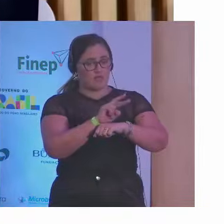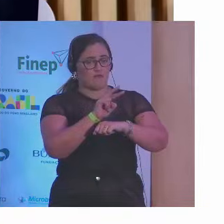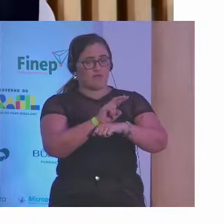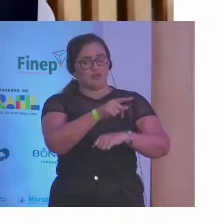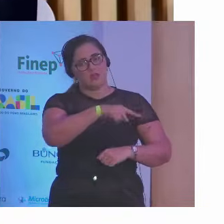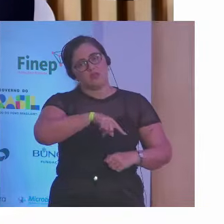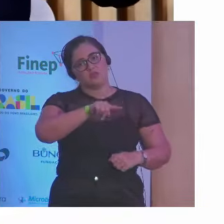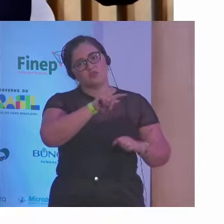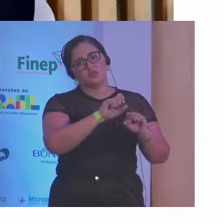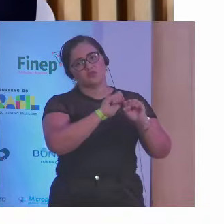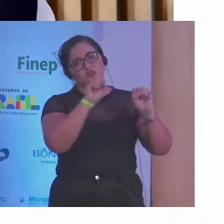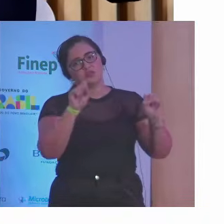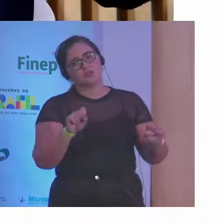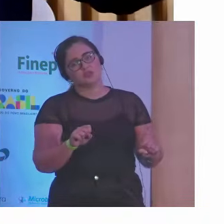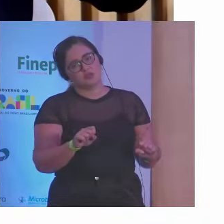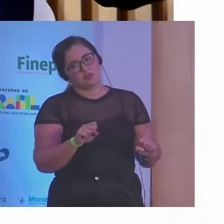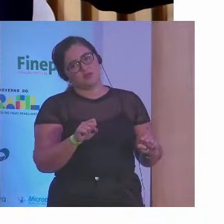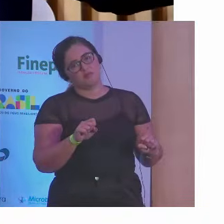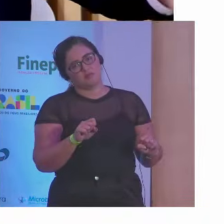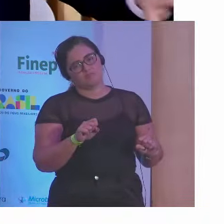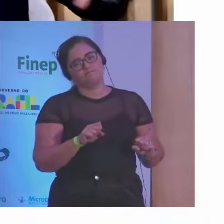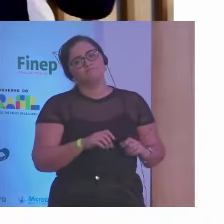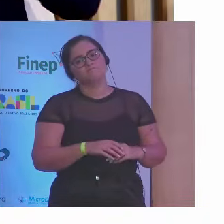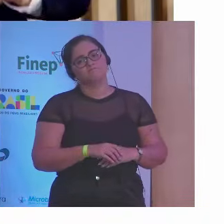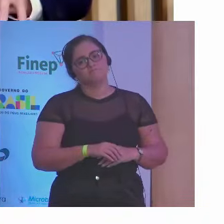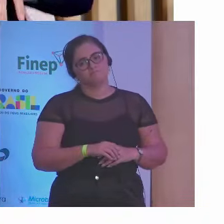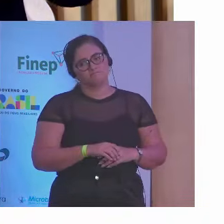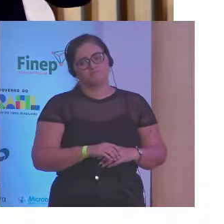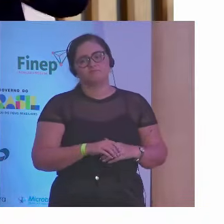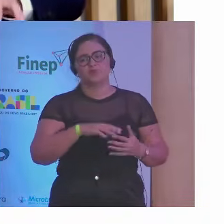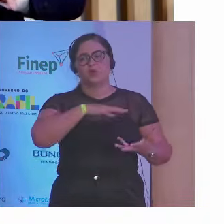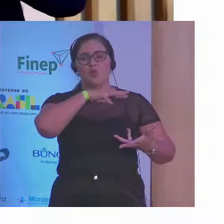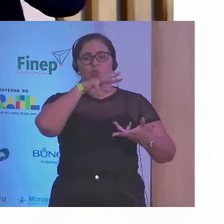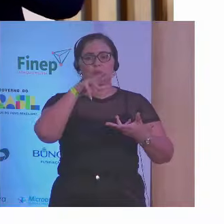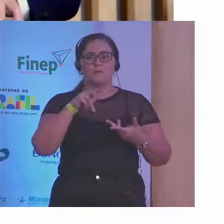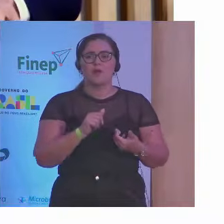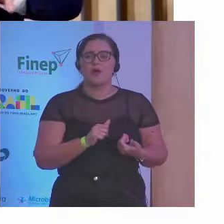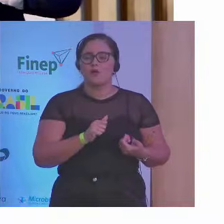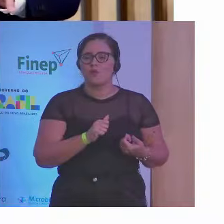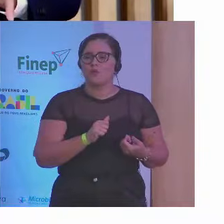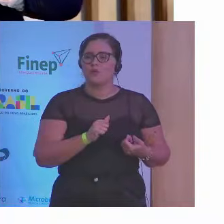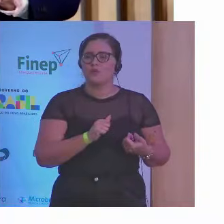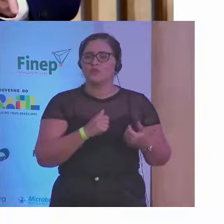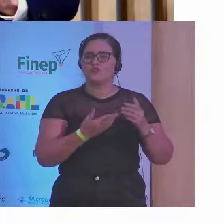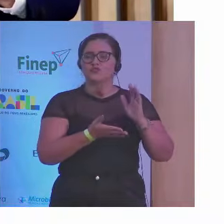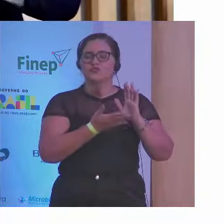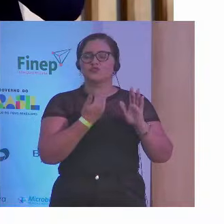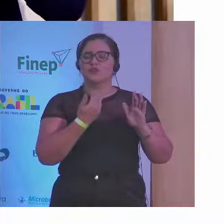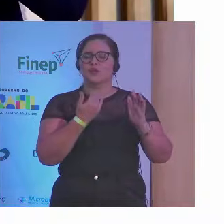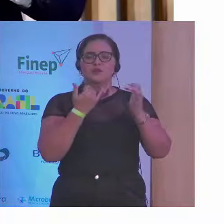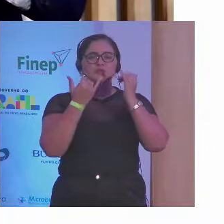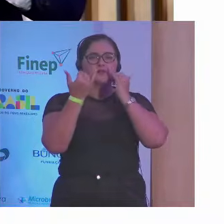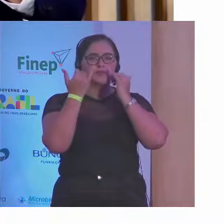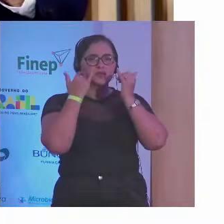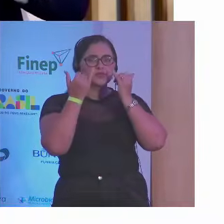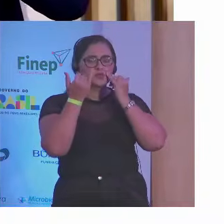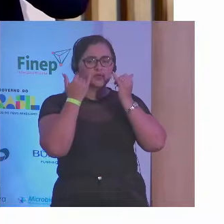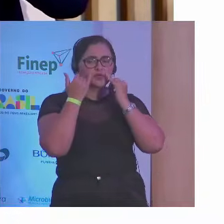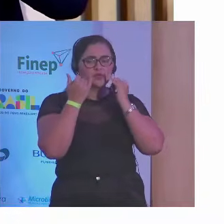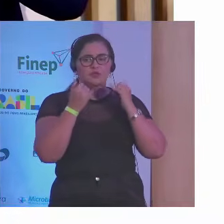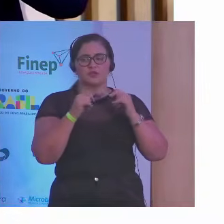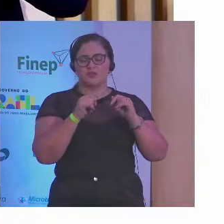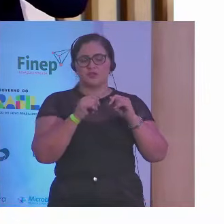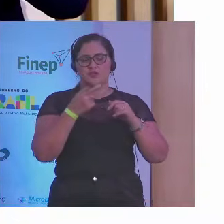the GOOS, I mean, we need this to be sustained, and we go with this digital twin ocean to say that the digital twin ocean